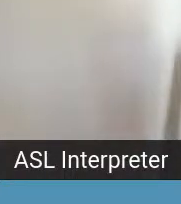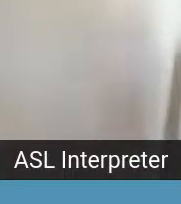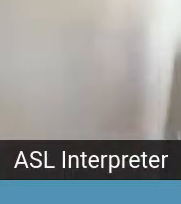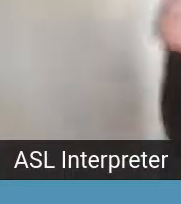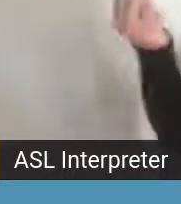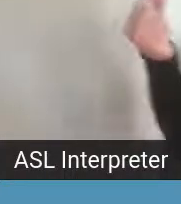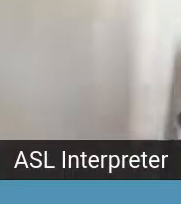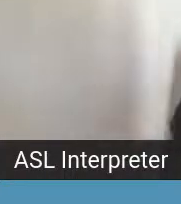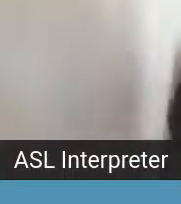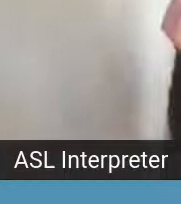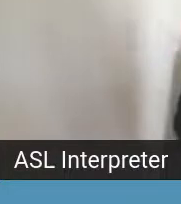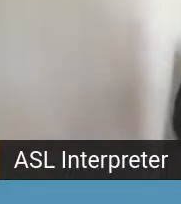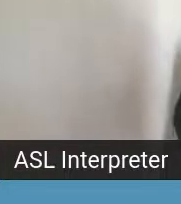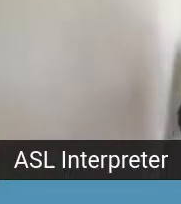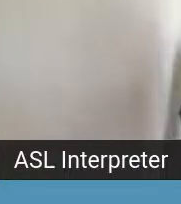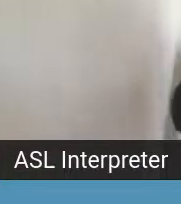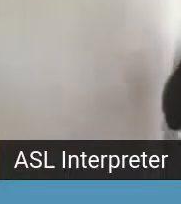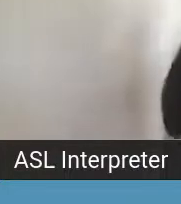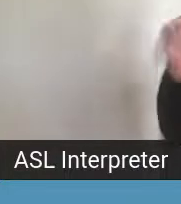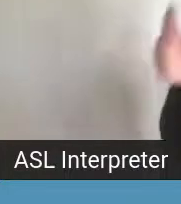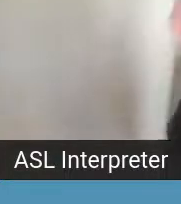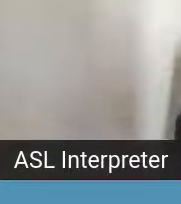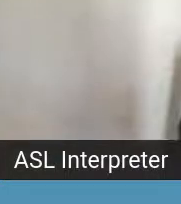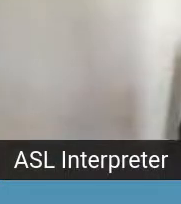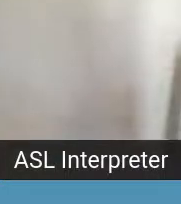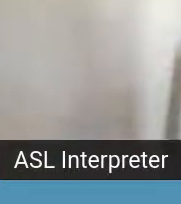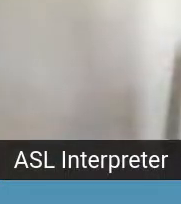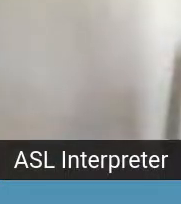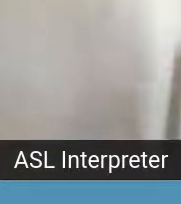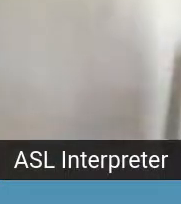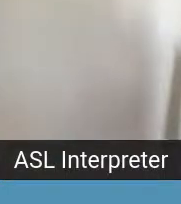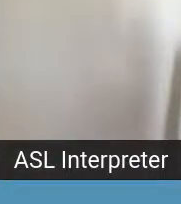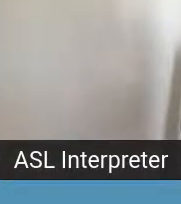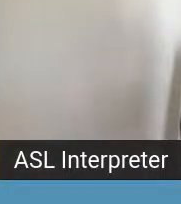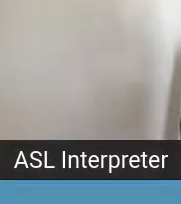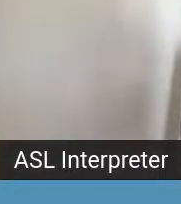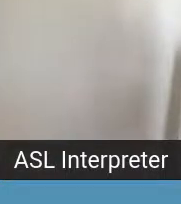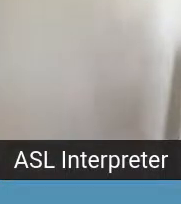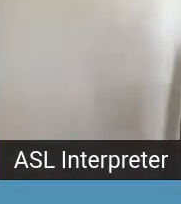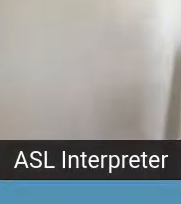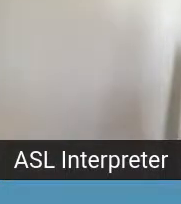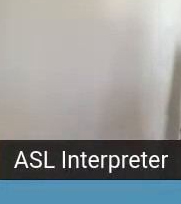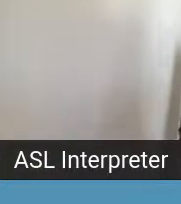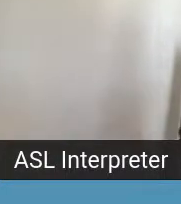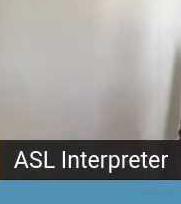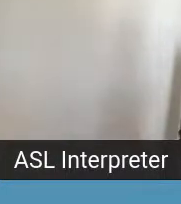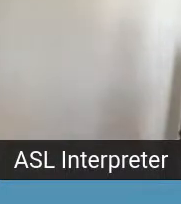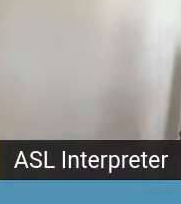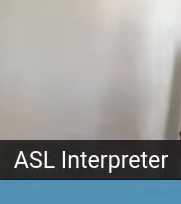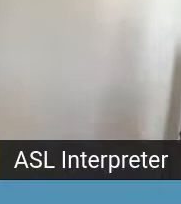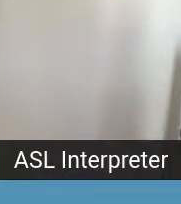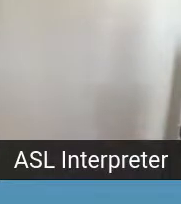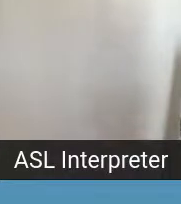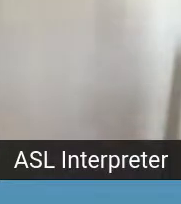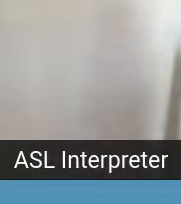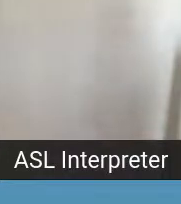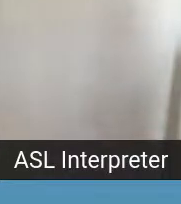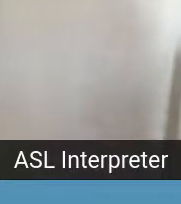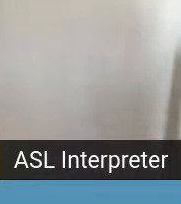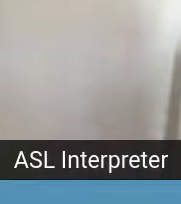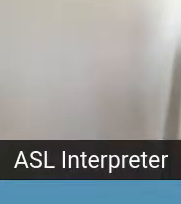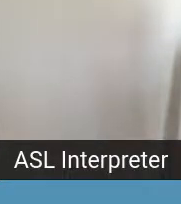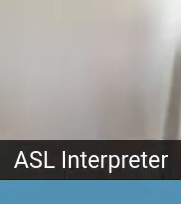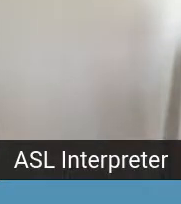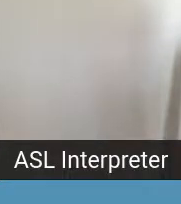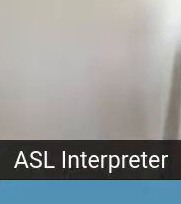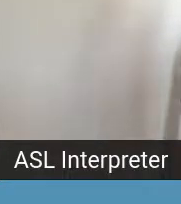and do and there's not much you can do about that. But I really, that's such a useful insight to see where in the, then I have to think about